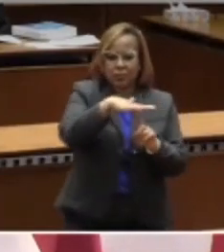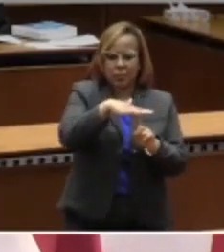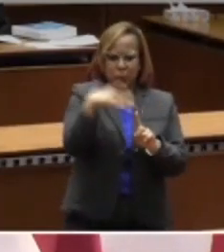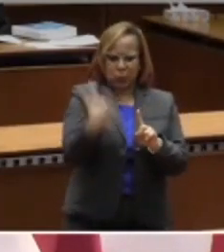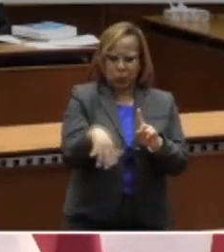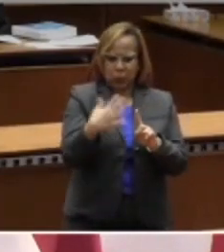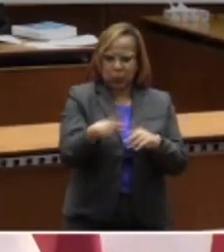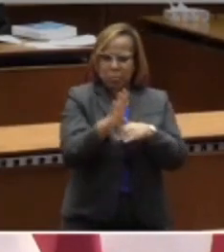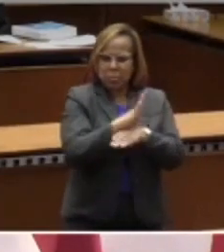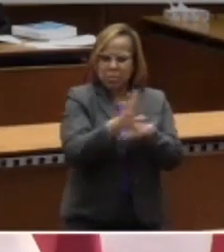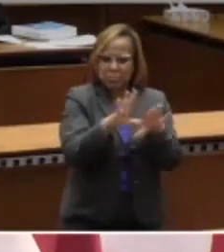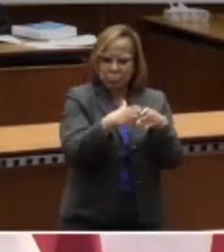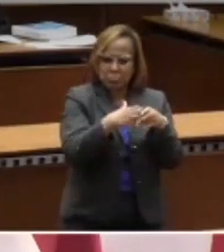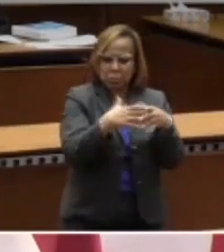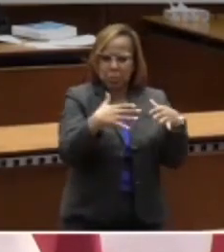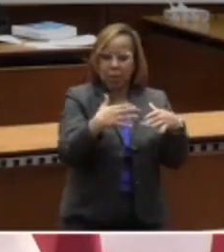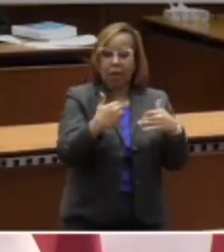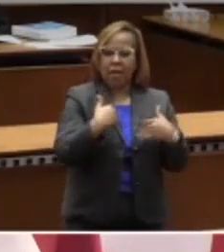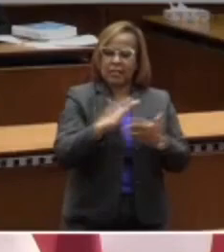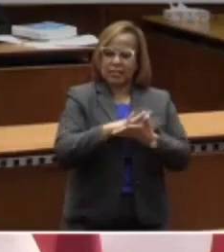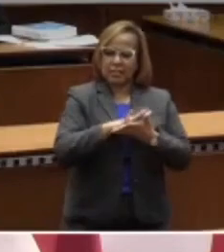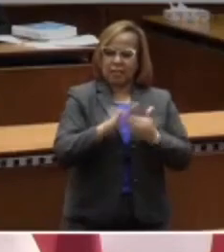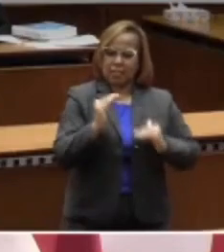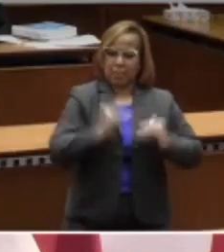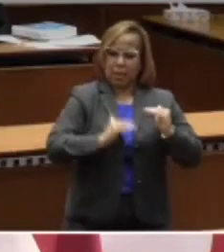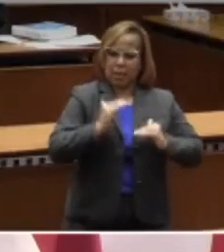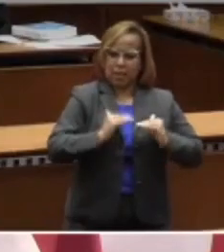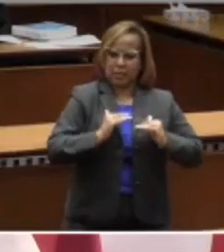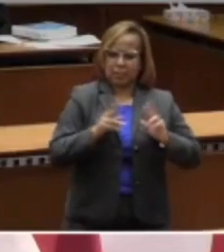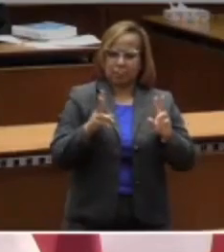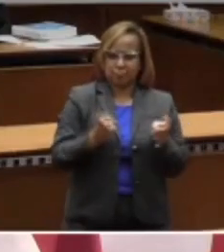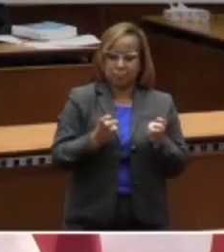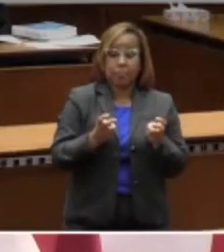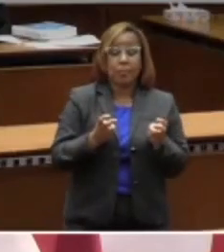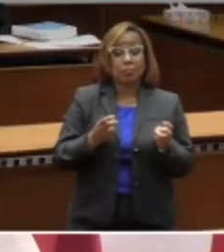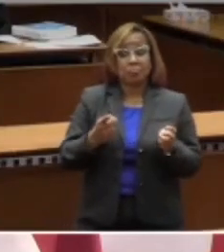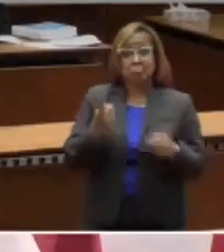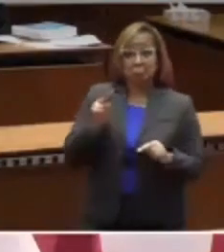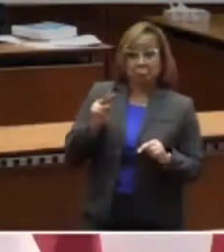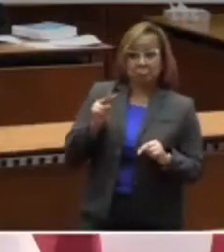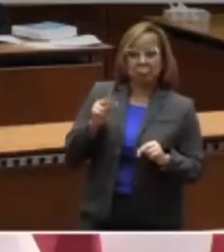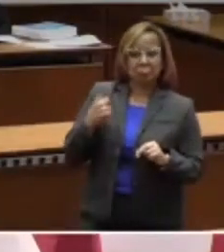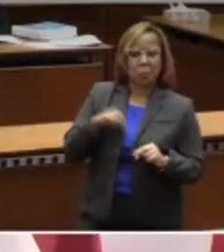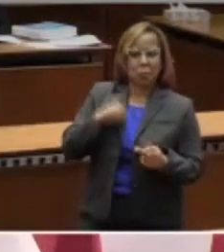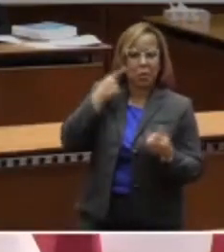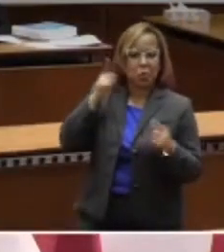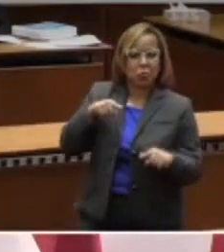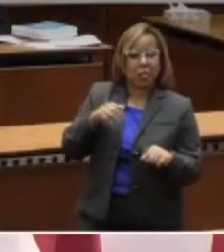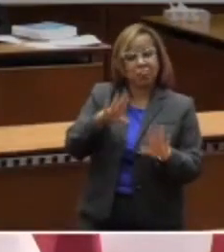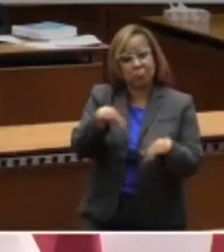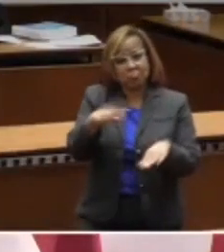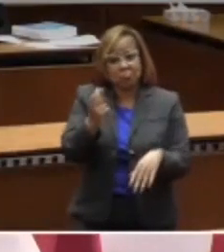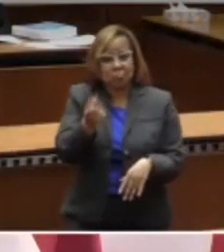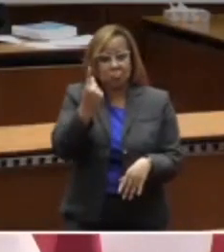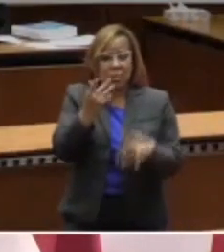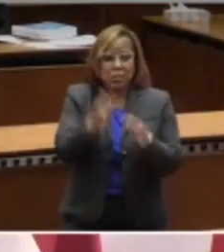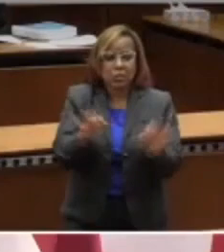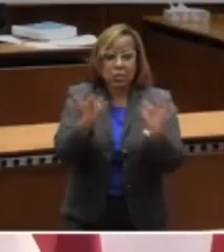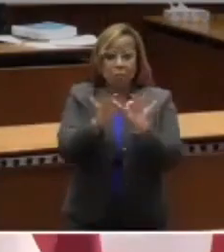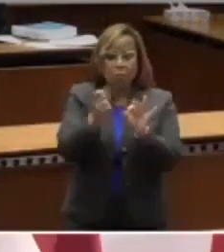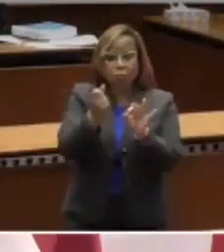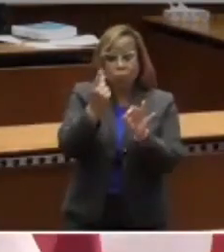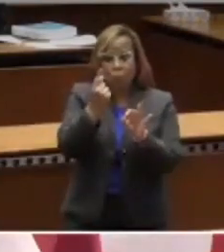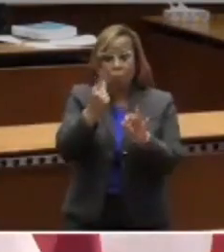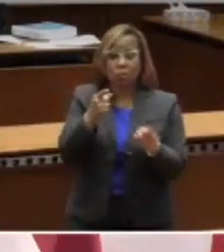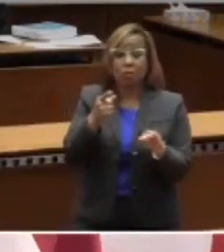commercial hub and it has a nice balance," end quote. And we agree. And folks, it's important to note,